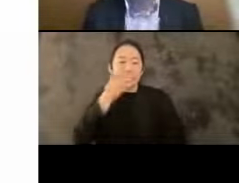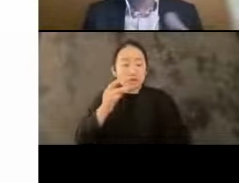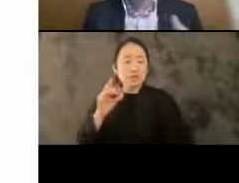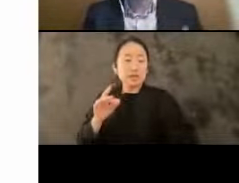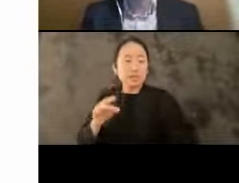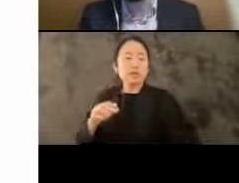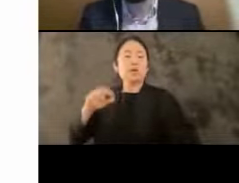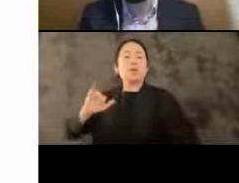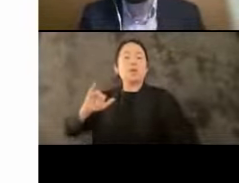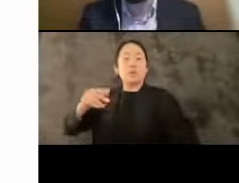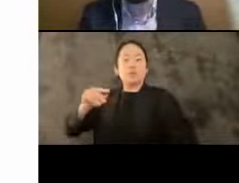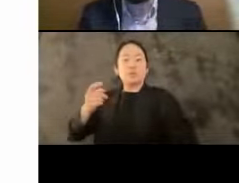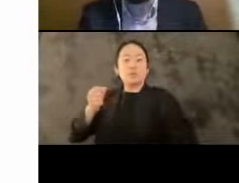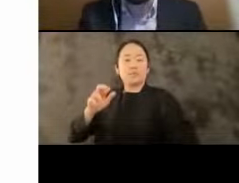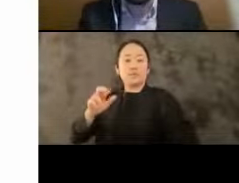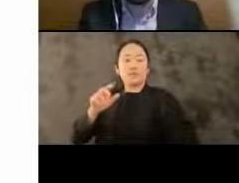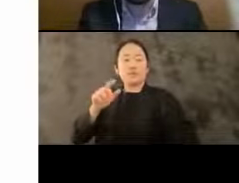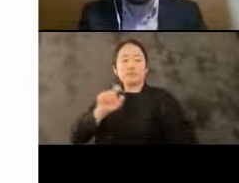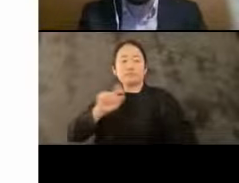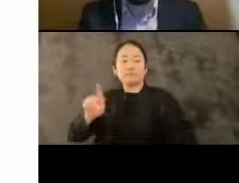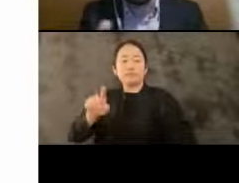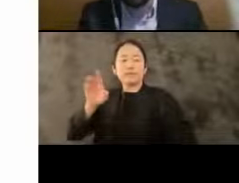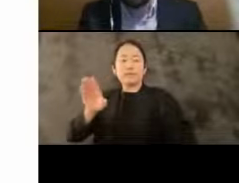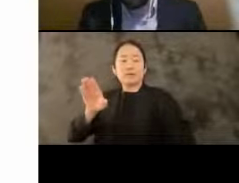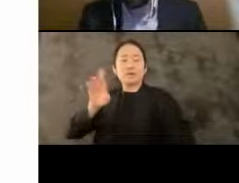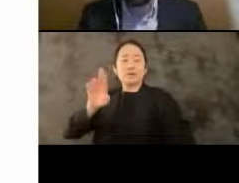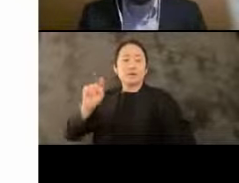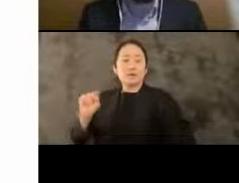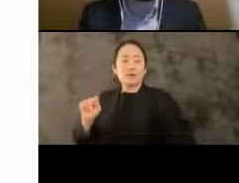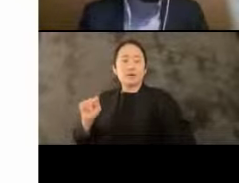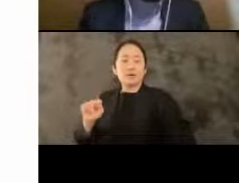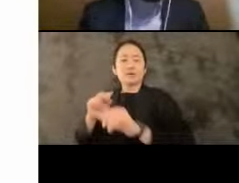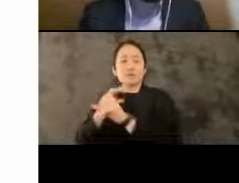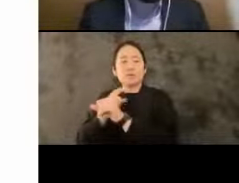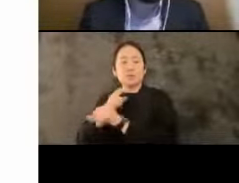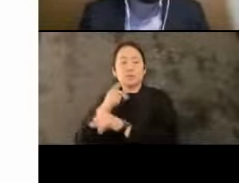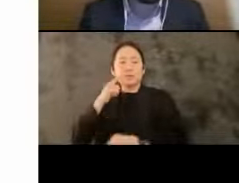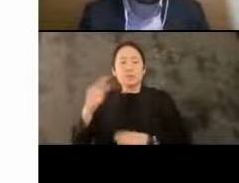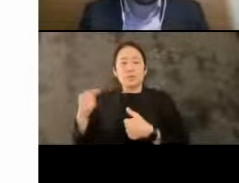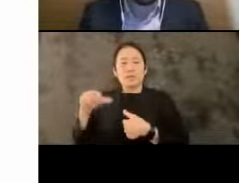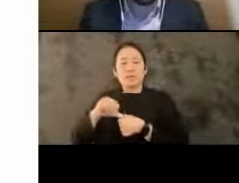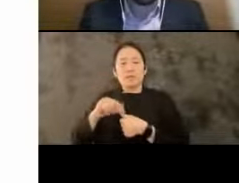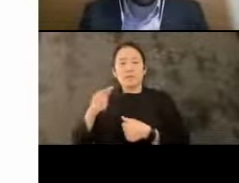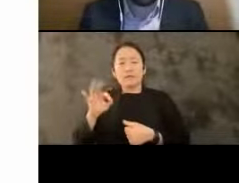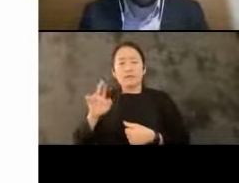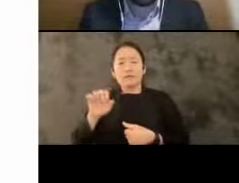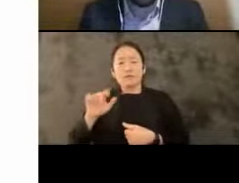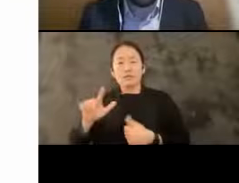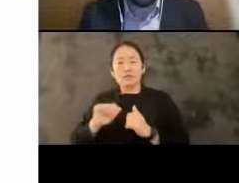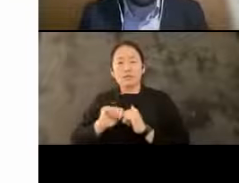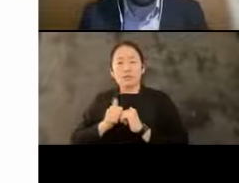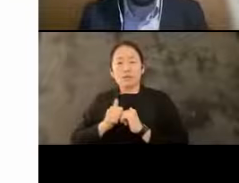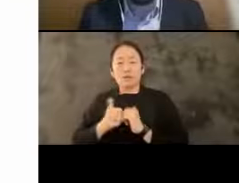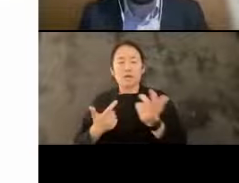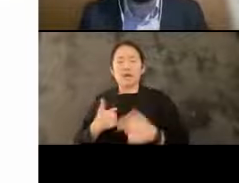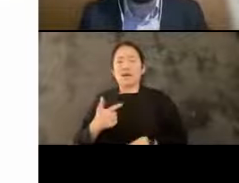Peter's asking what would the BRT use as an example, as a fuel source to get around. So we're not going to commit the county to